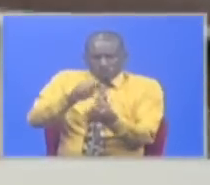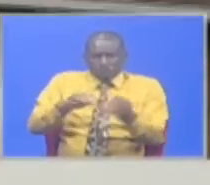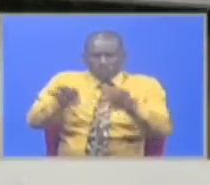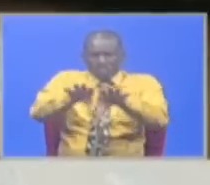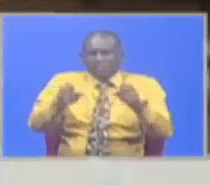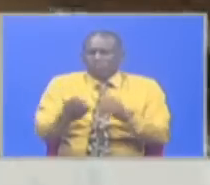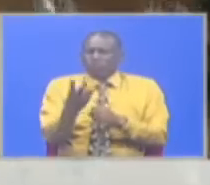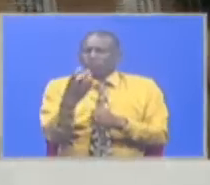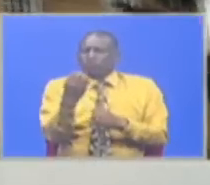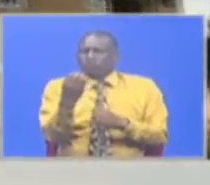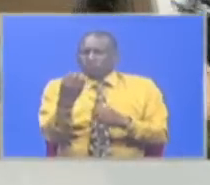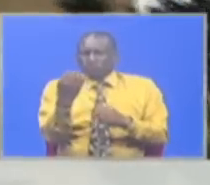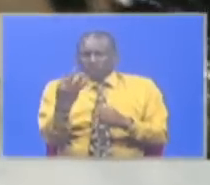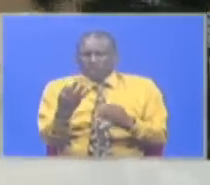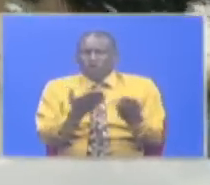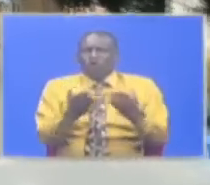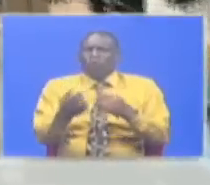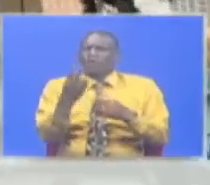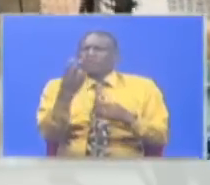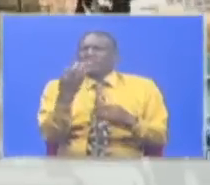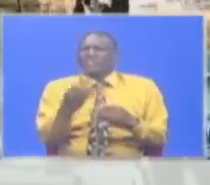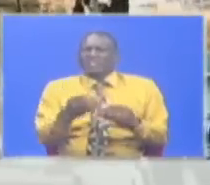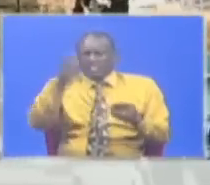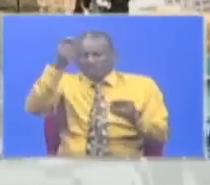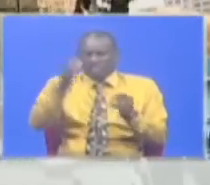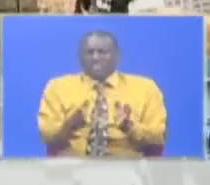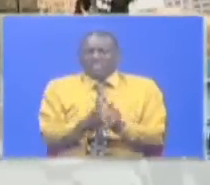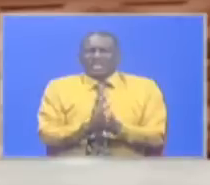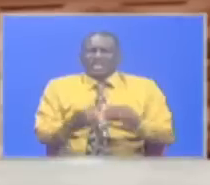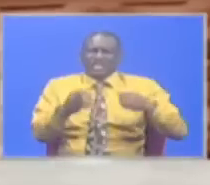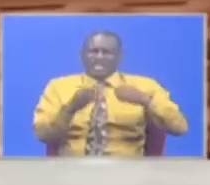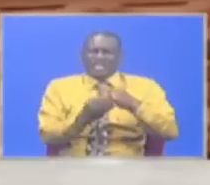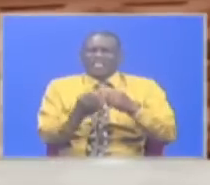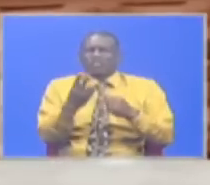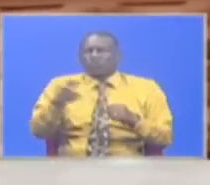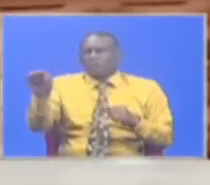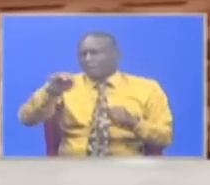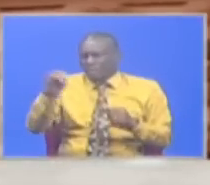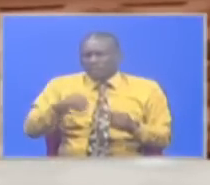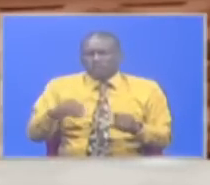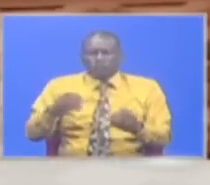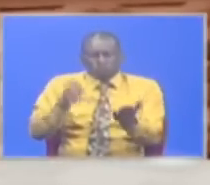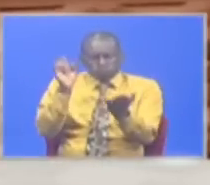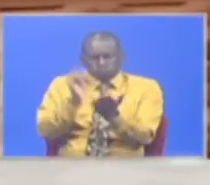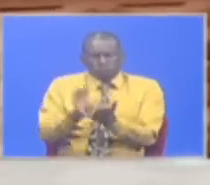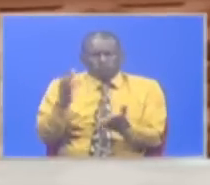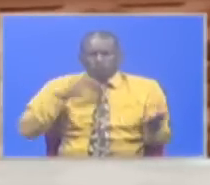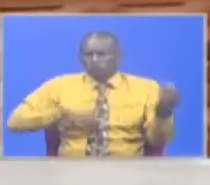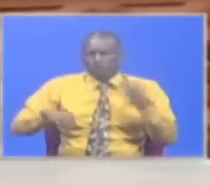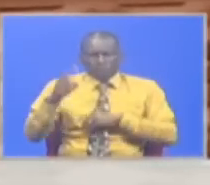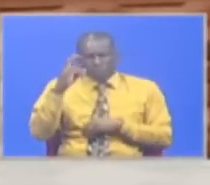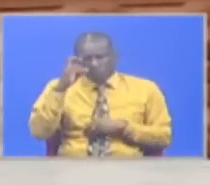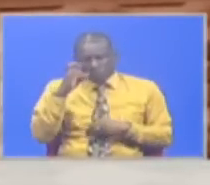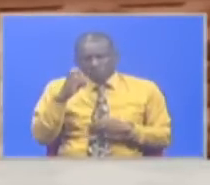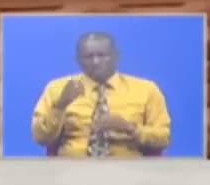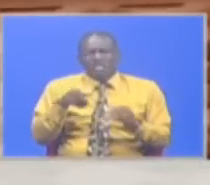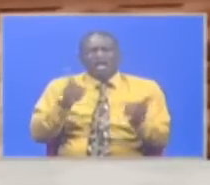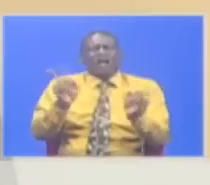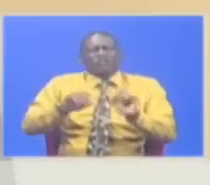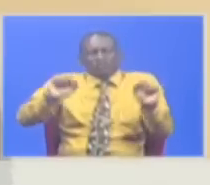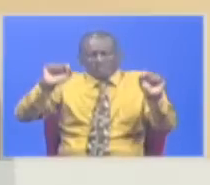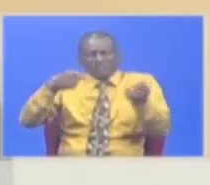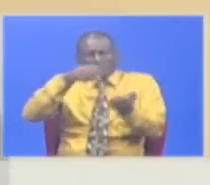2003 that saw 23 judges and 82 magistrates sacked over high-profile corruption allegations has salvaged the